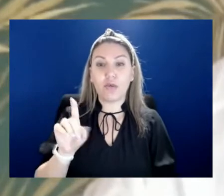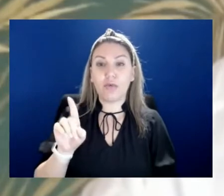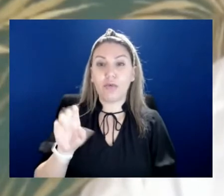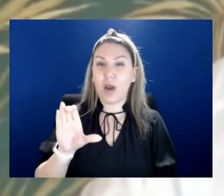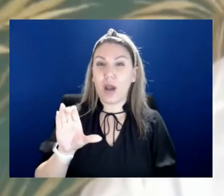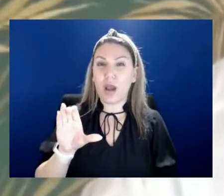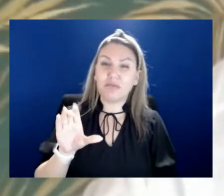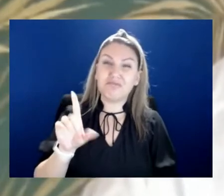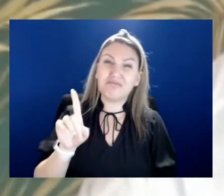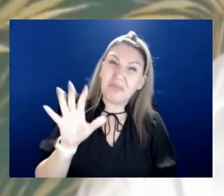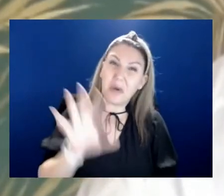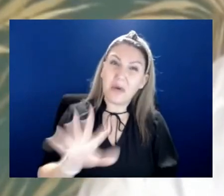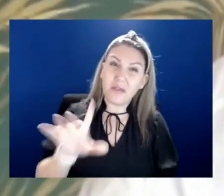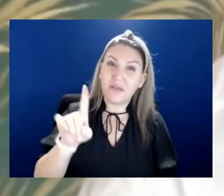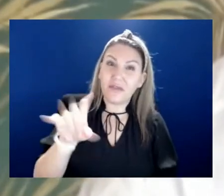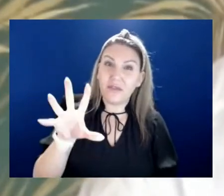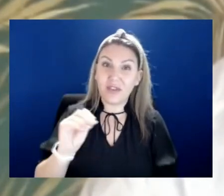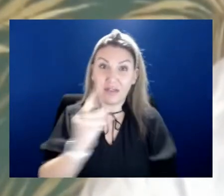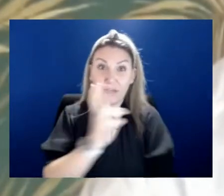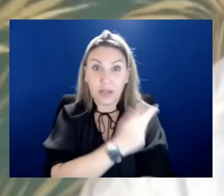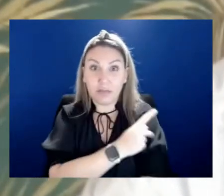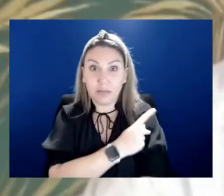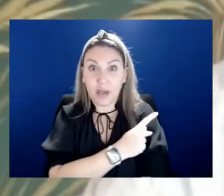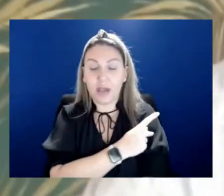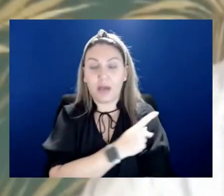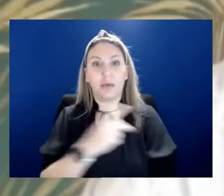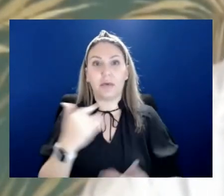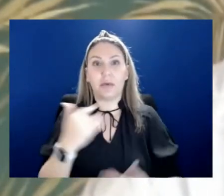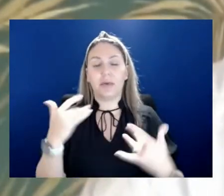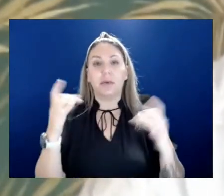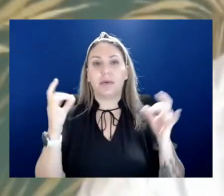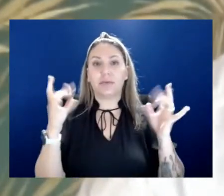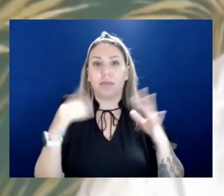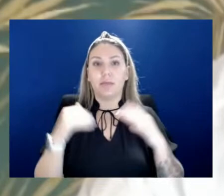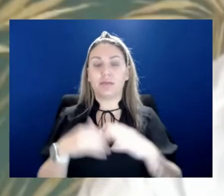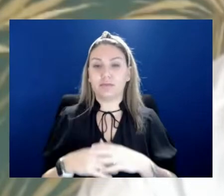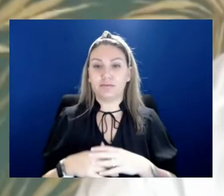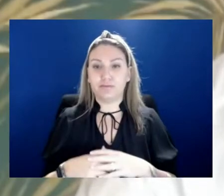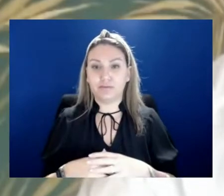150 patient. It was terrible, but